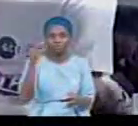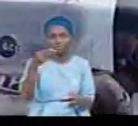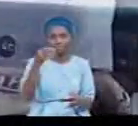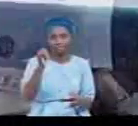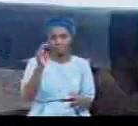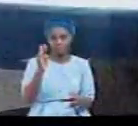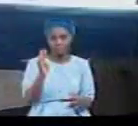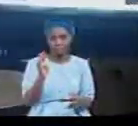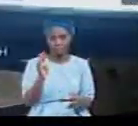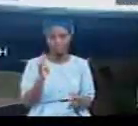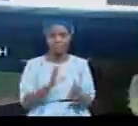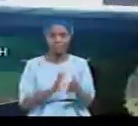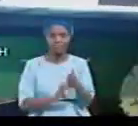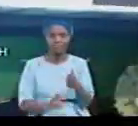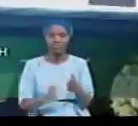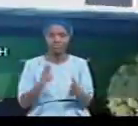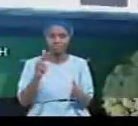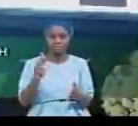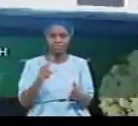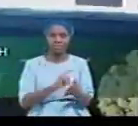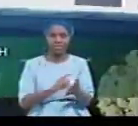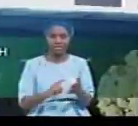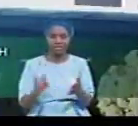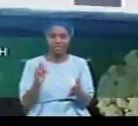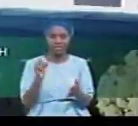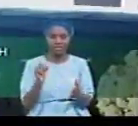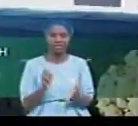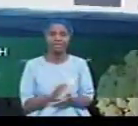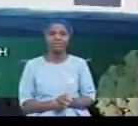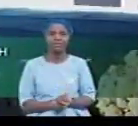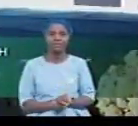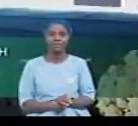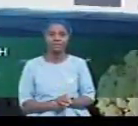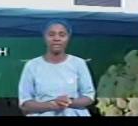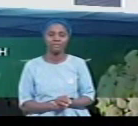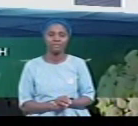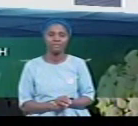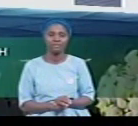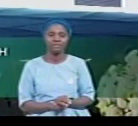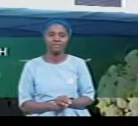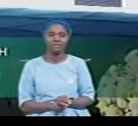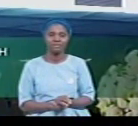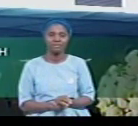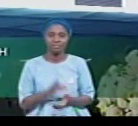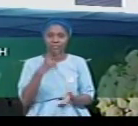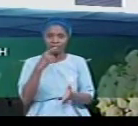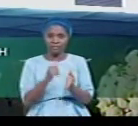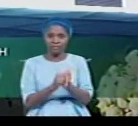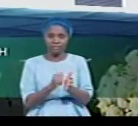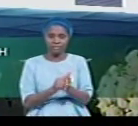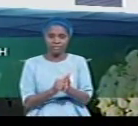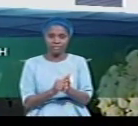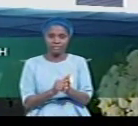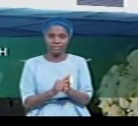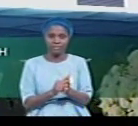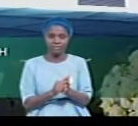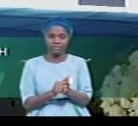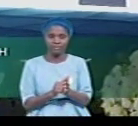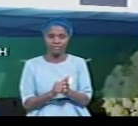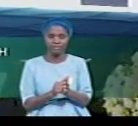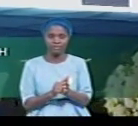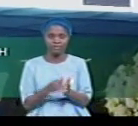verse 11. Hebrews chapter 2, we're reading from verse 11. It says, for both